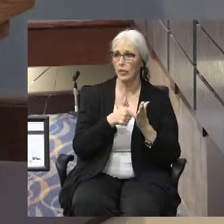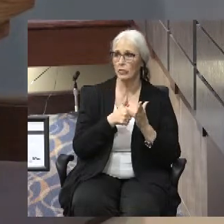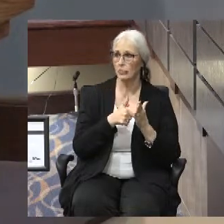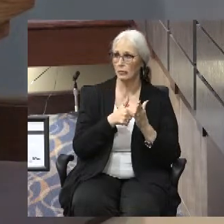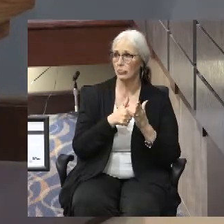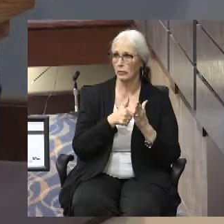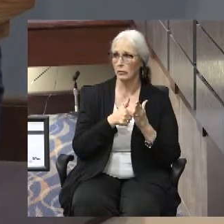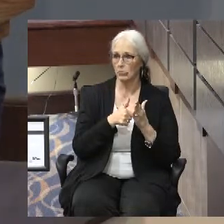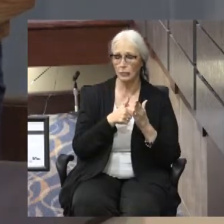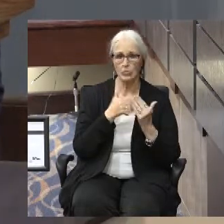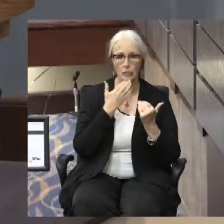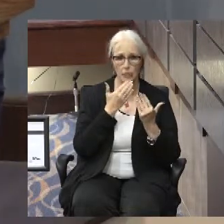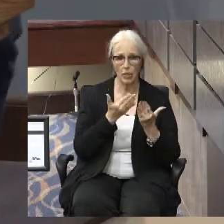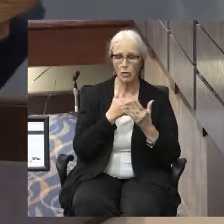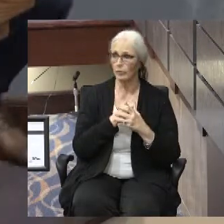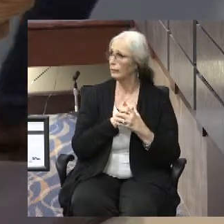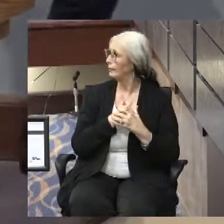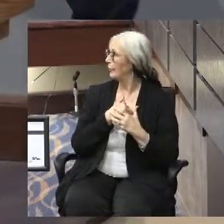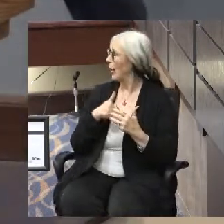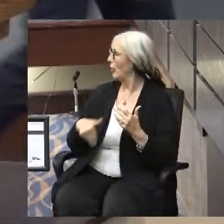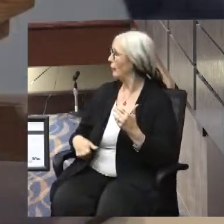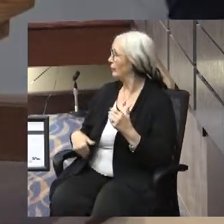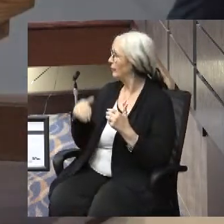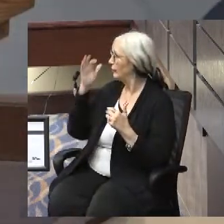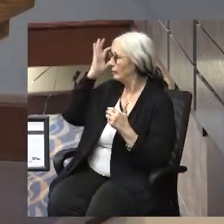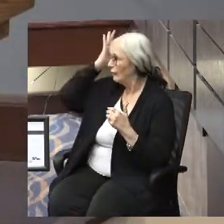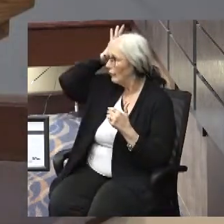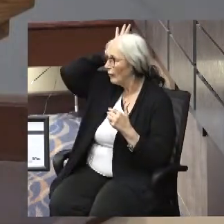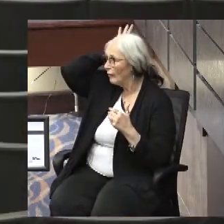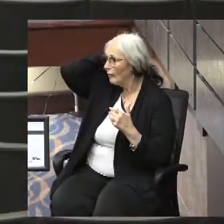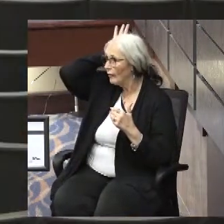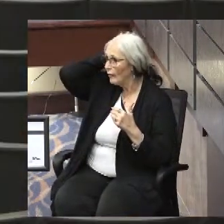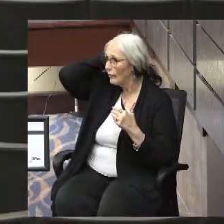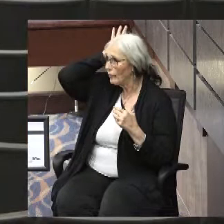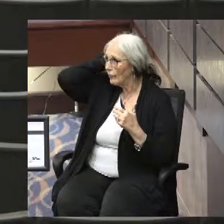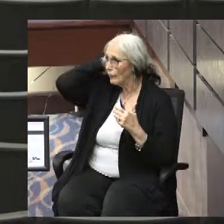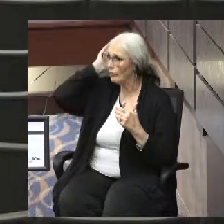Dylan. Thanks. You too.